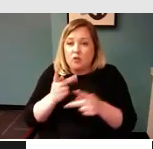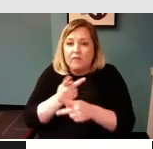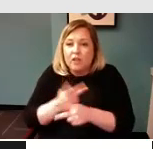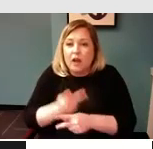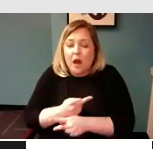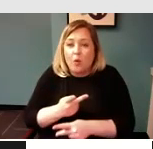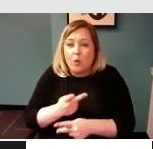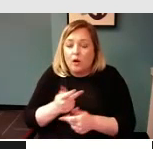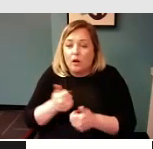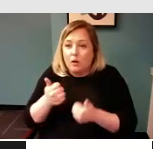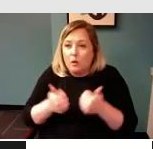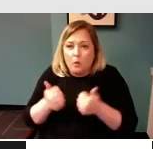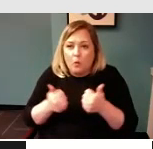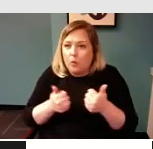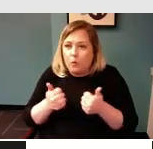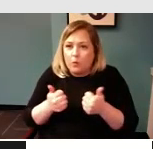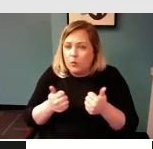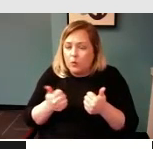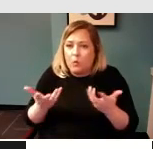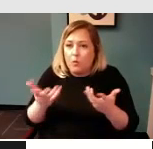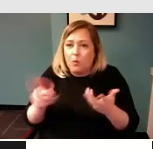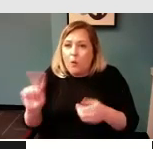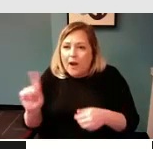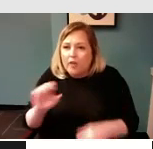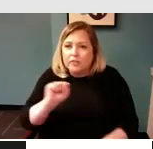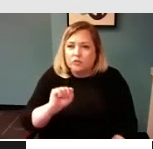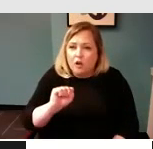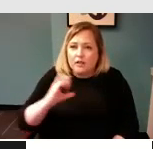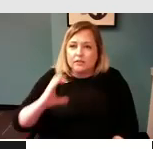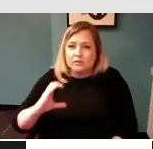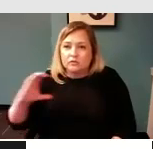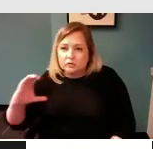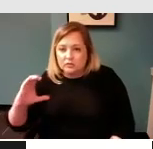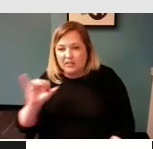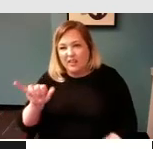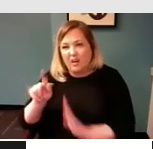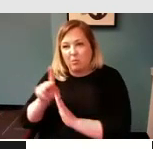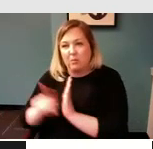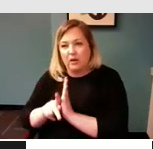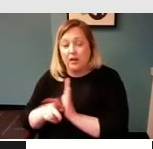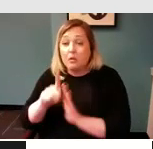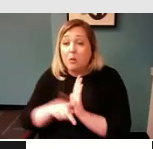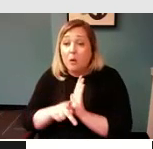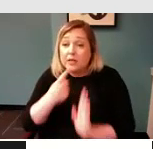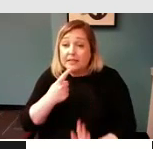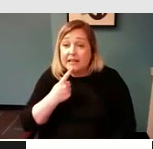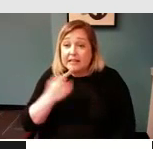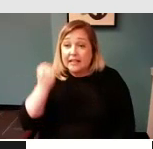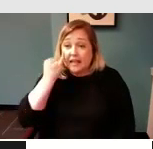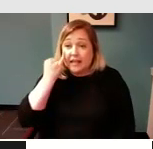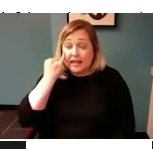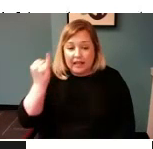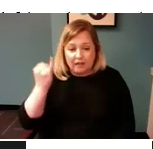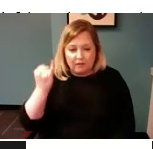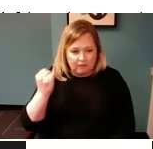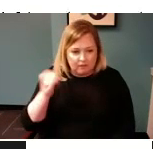the property that all of the, so the property essentially is if I start from, let's go back to that